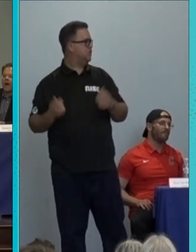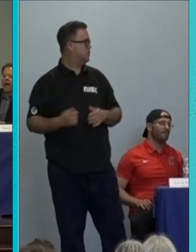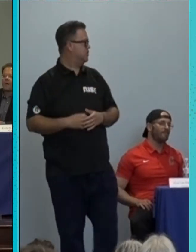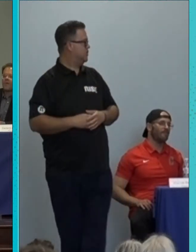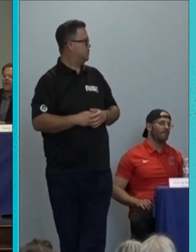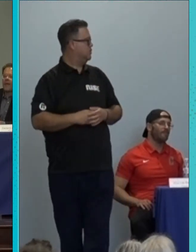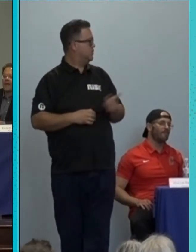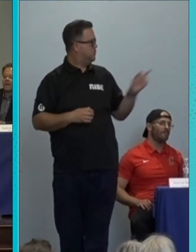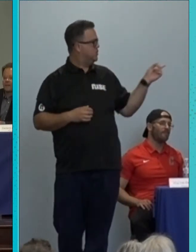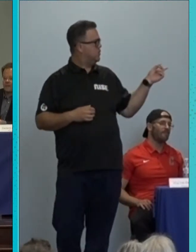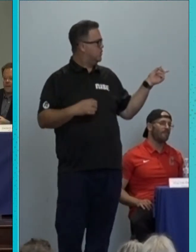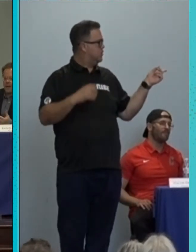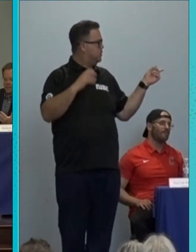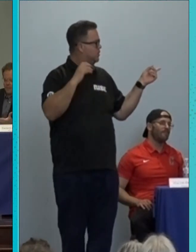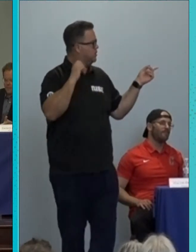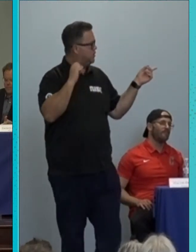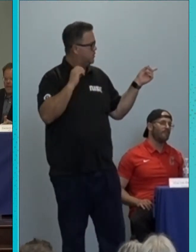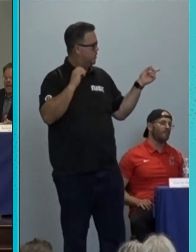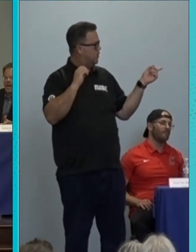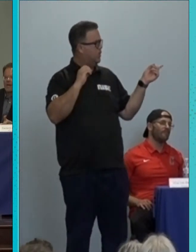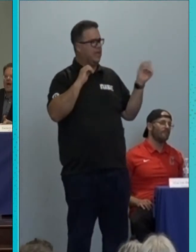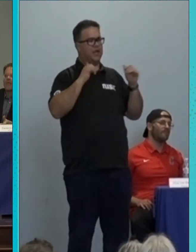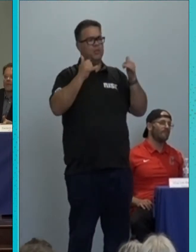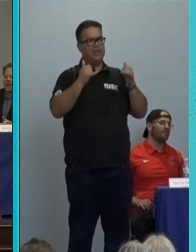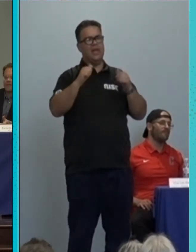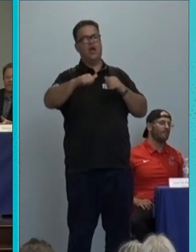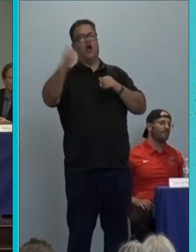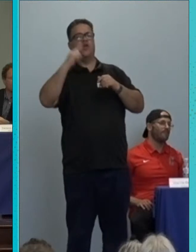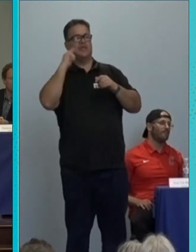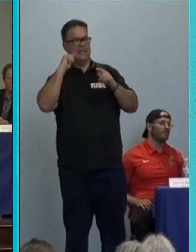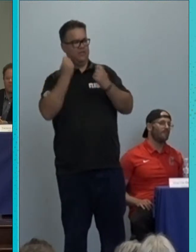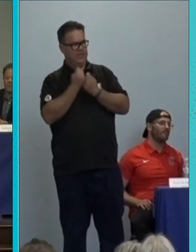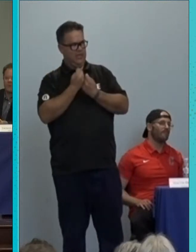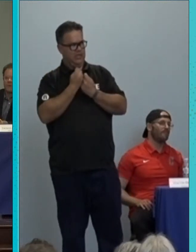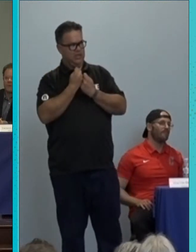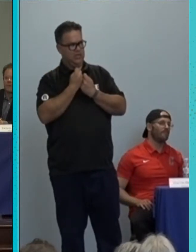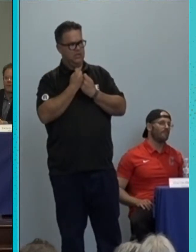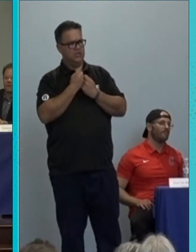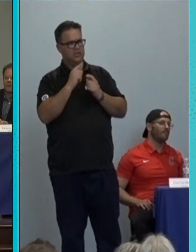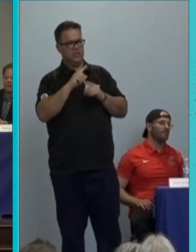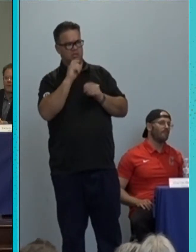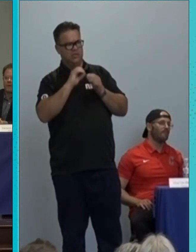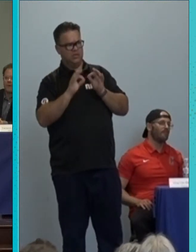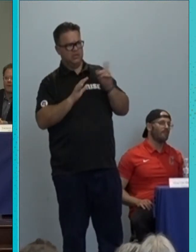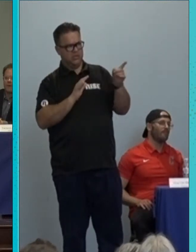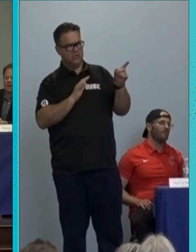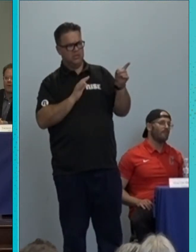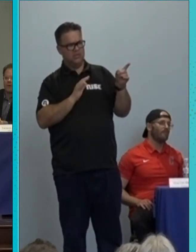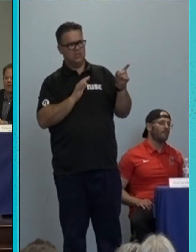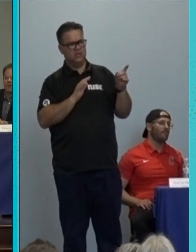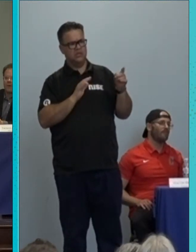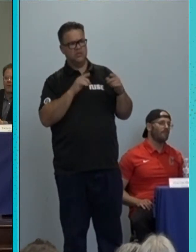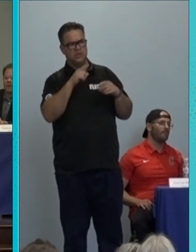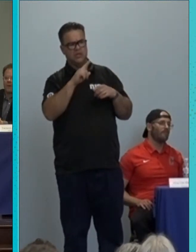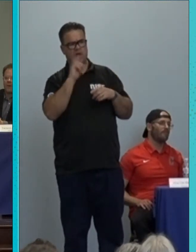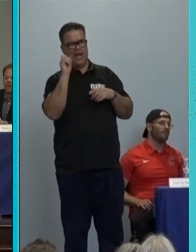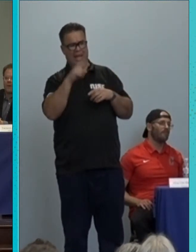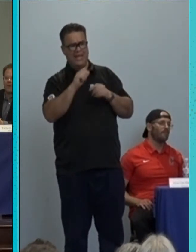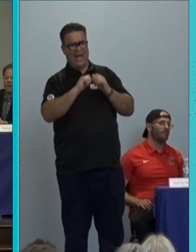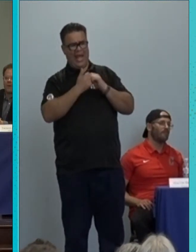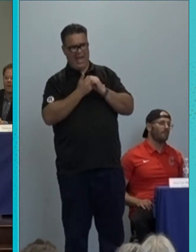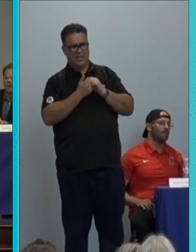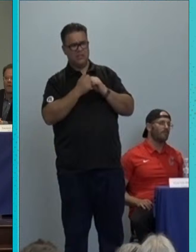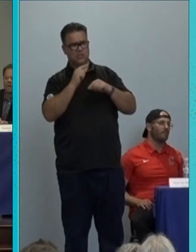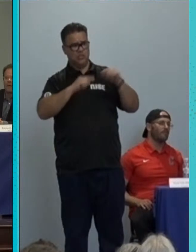Well, how did they play another deaf? I just want to clarify the question. I'm so sorry, the interpreter speaking. You're asking how